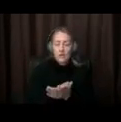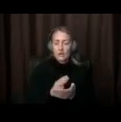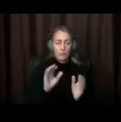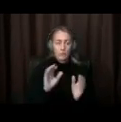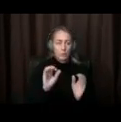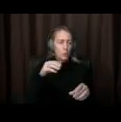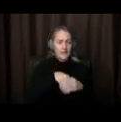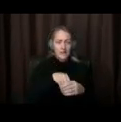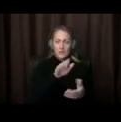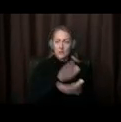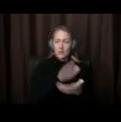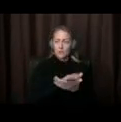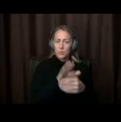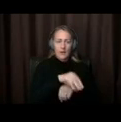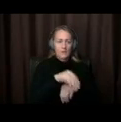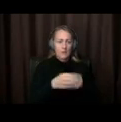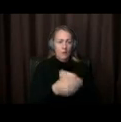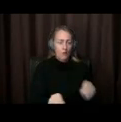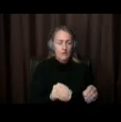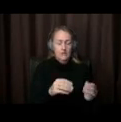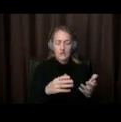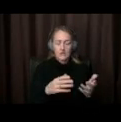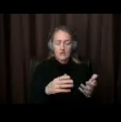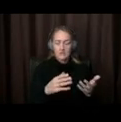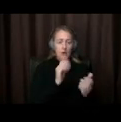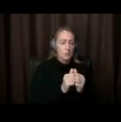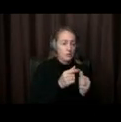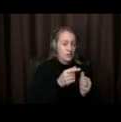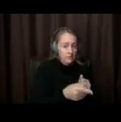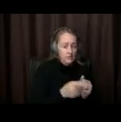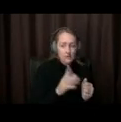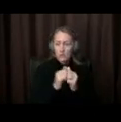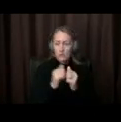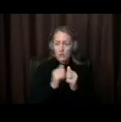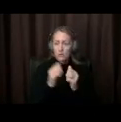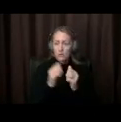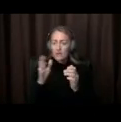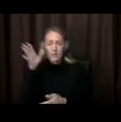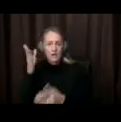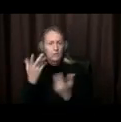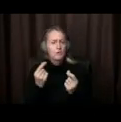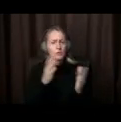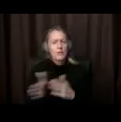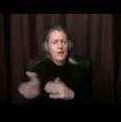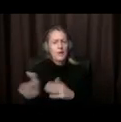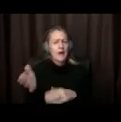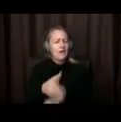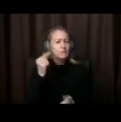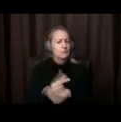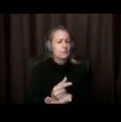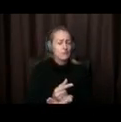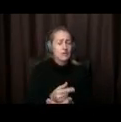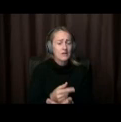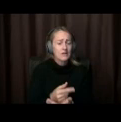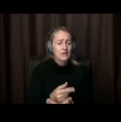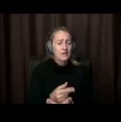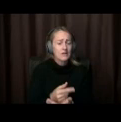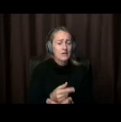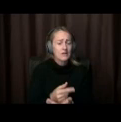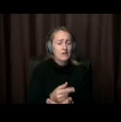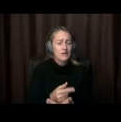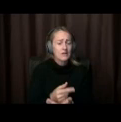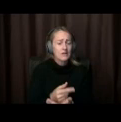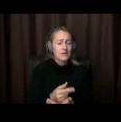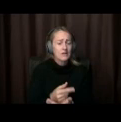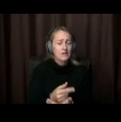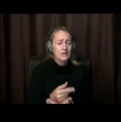office has talked to Jerry or his parents about his plans for after graduation. He has applied for several jobs, but never gets called